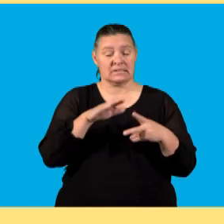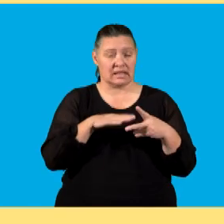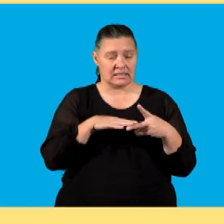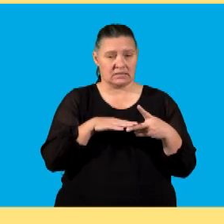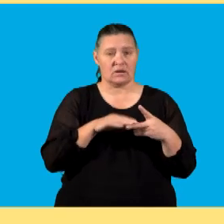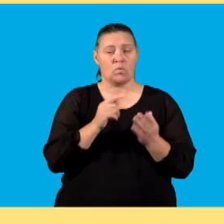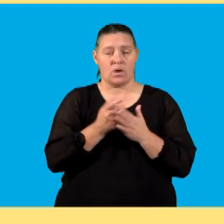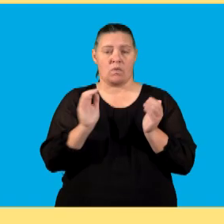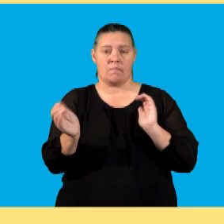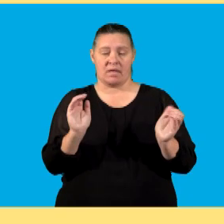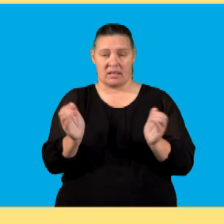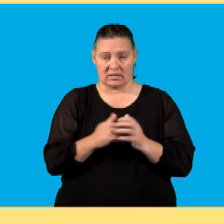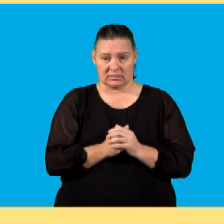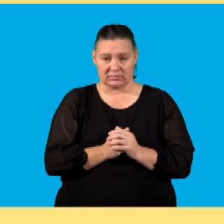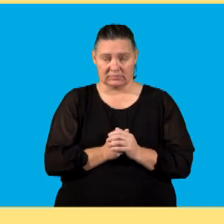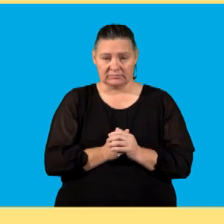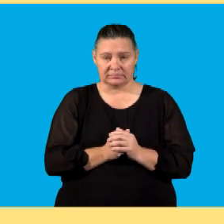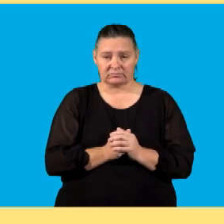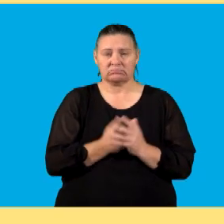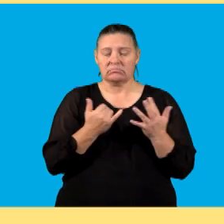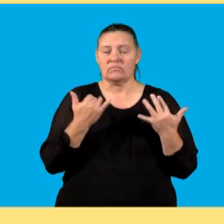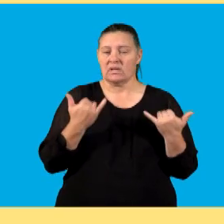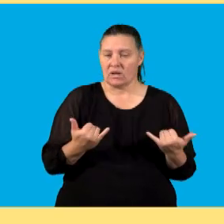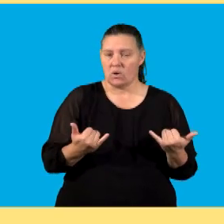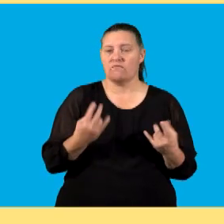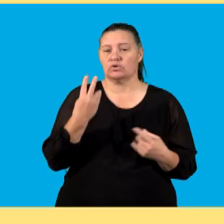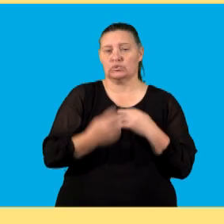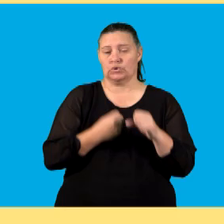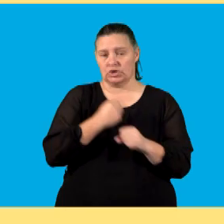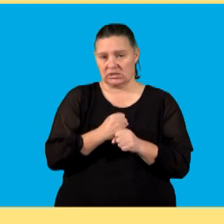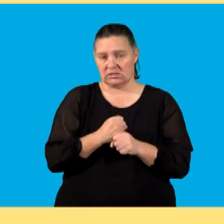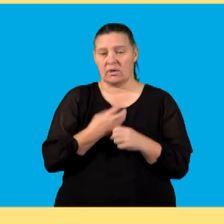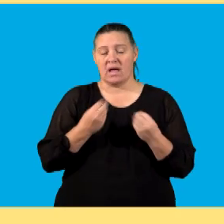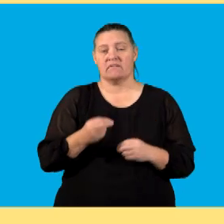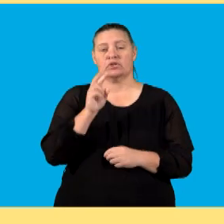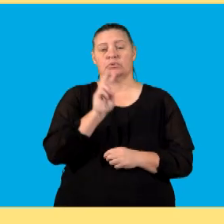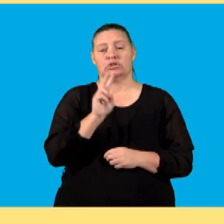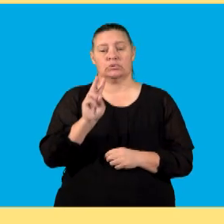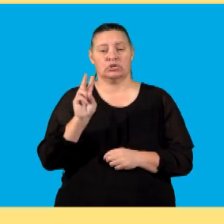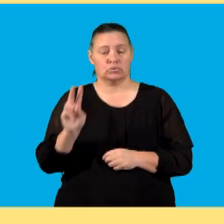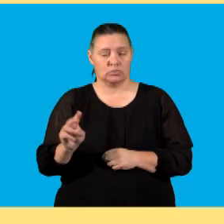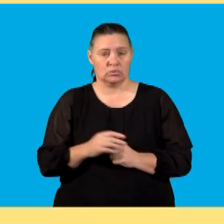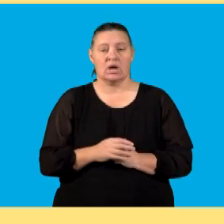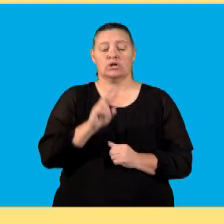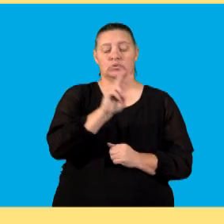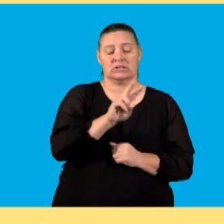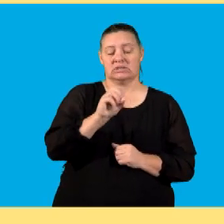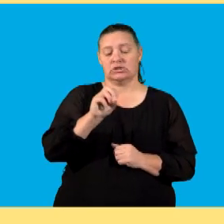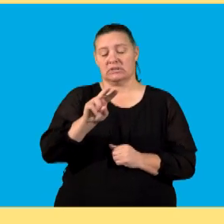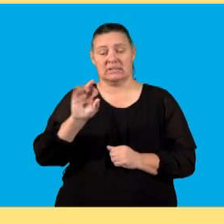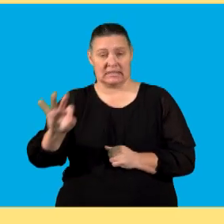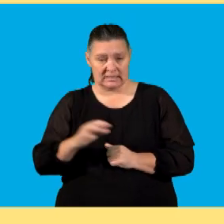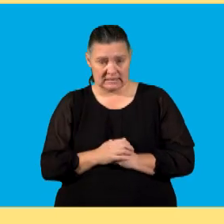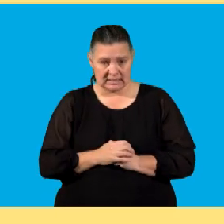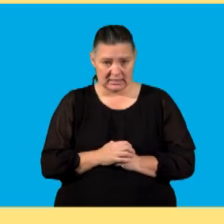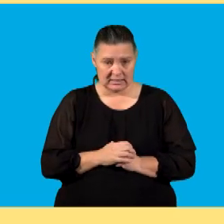Secondly, we compare. So now we have, for the 2 years, we have 2022, we have 2023. Now we can